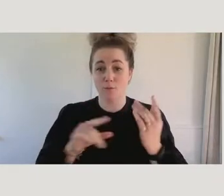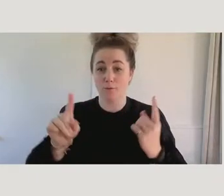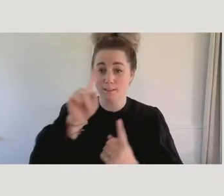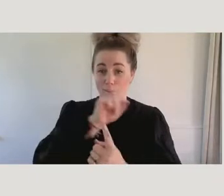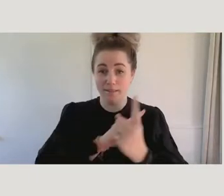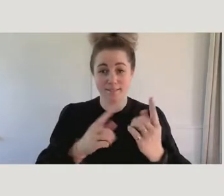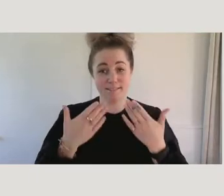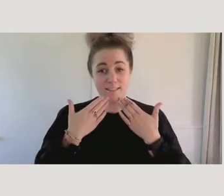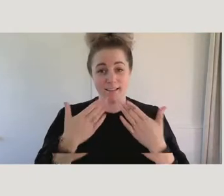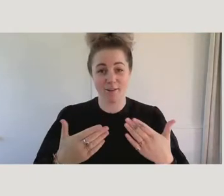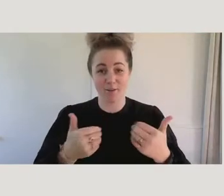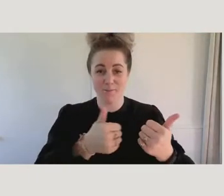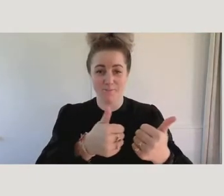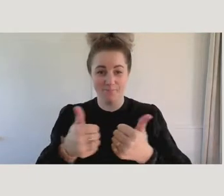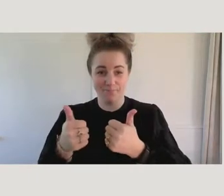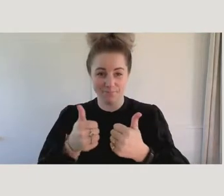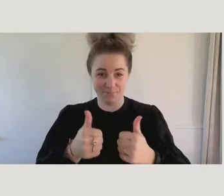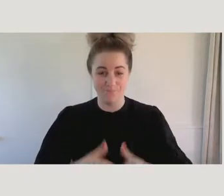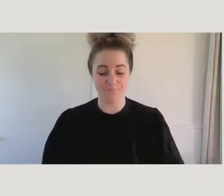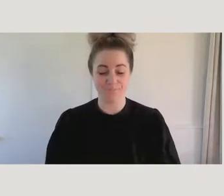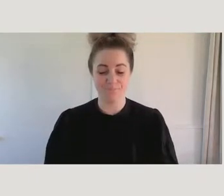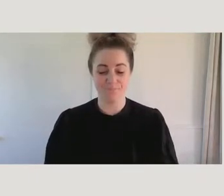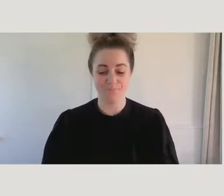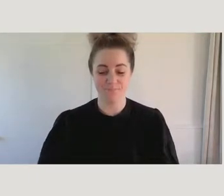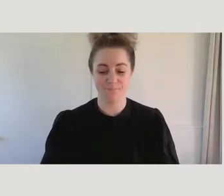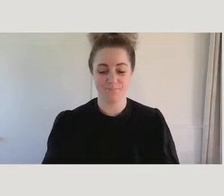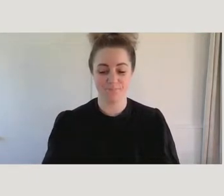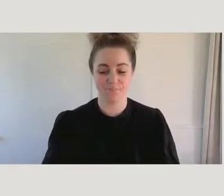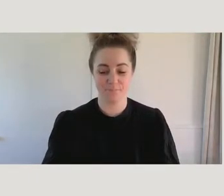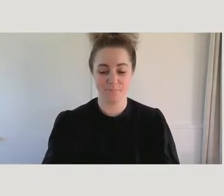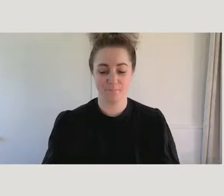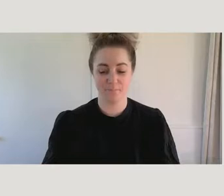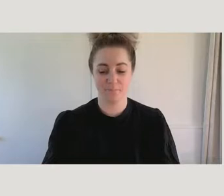you foreign